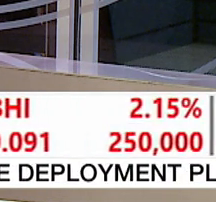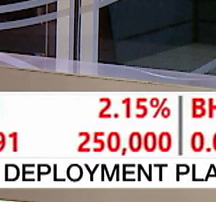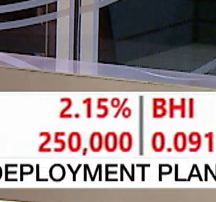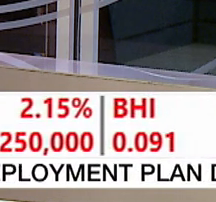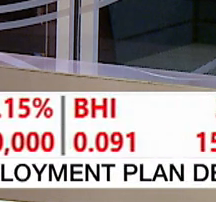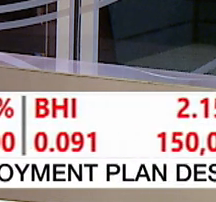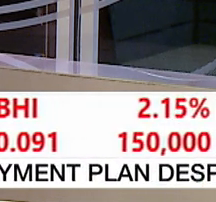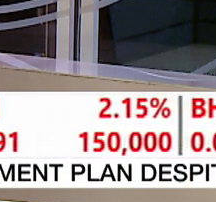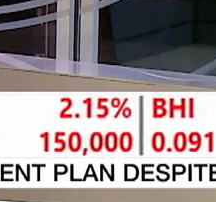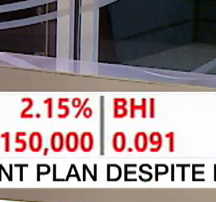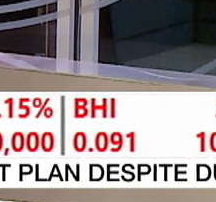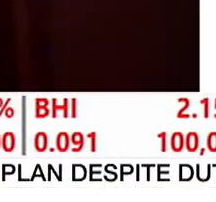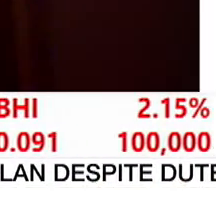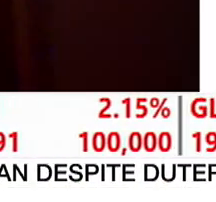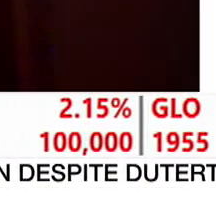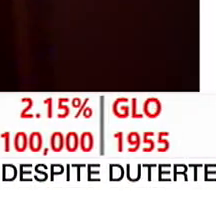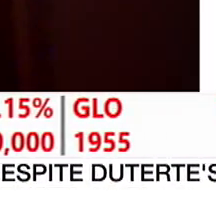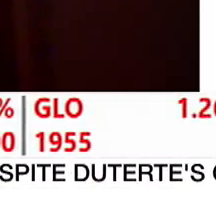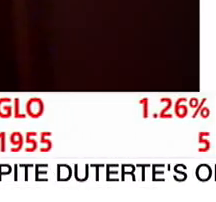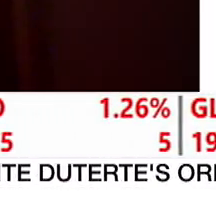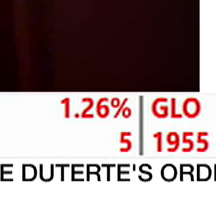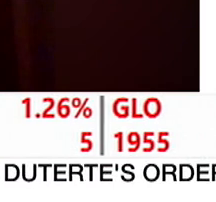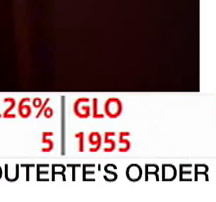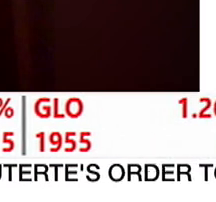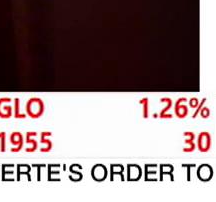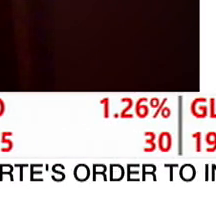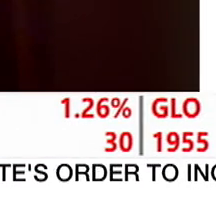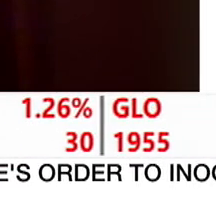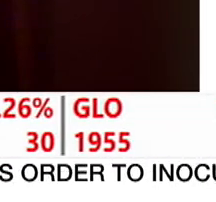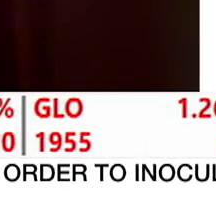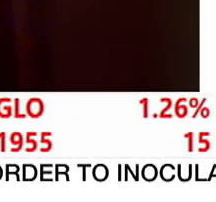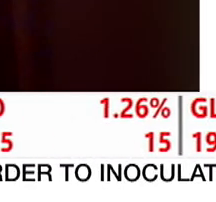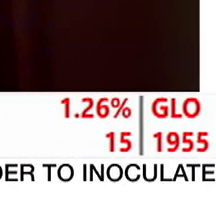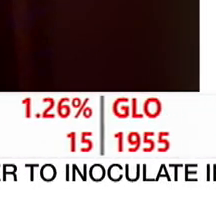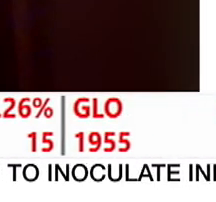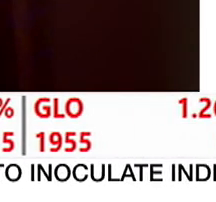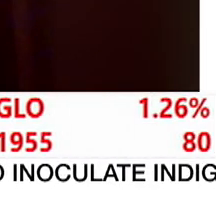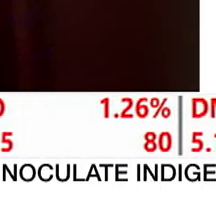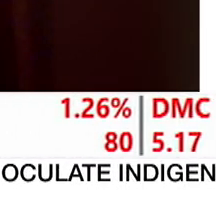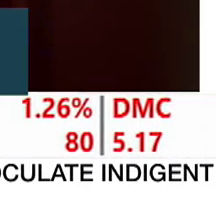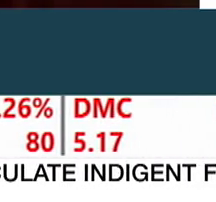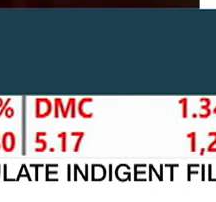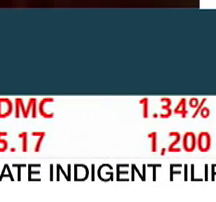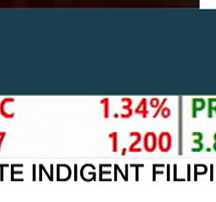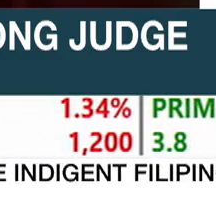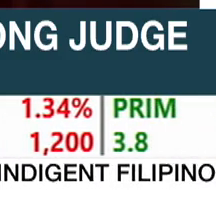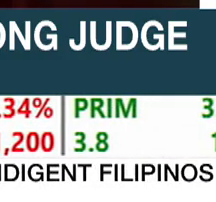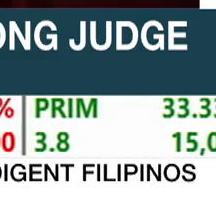Attorney Cayosa, welcome to the program and thank you for joining us today. Good afternoon, Carmina. Magandang hapon sa mga